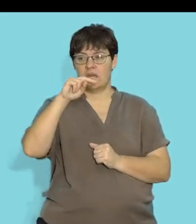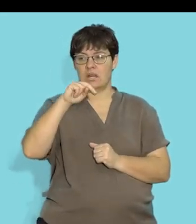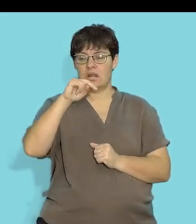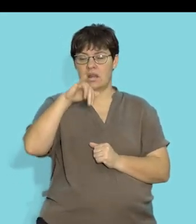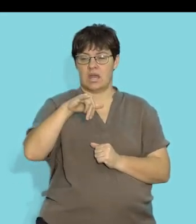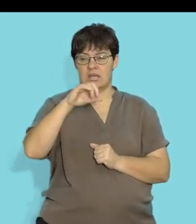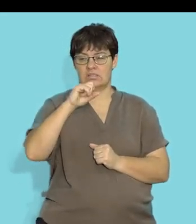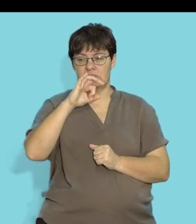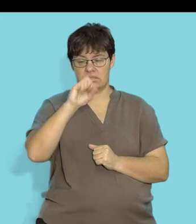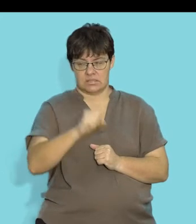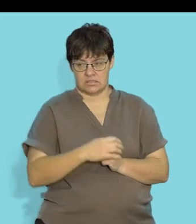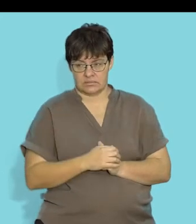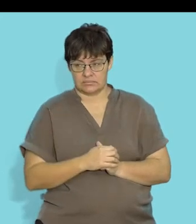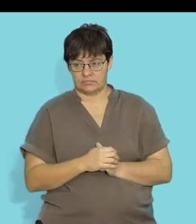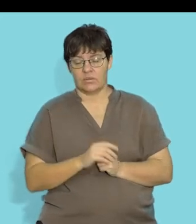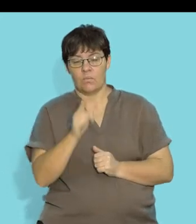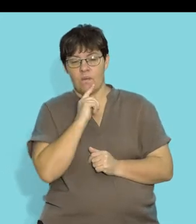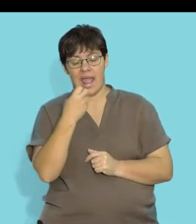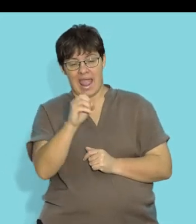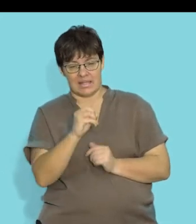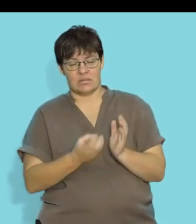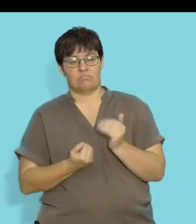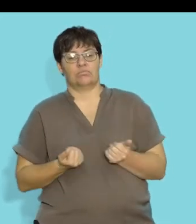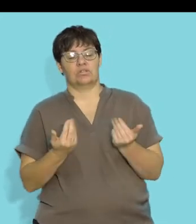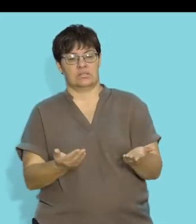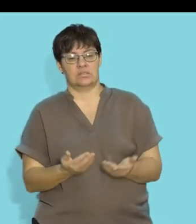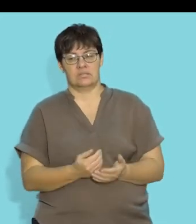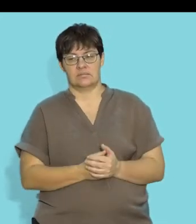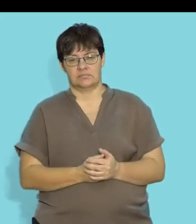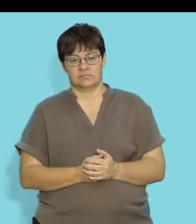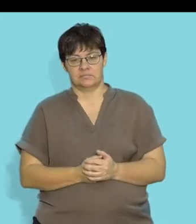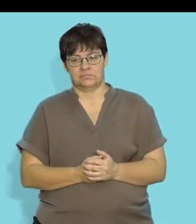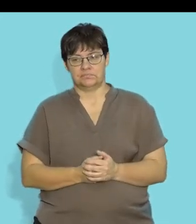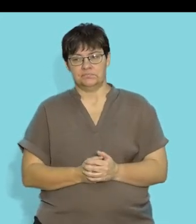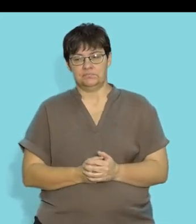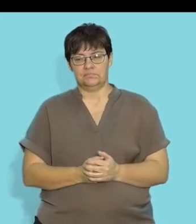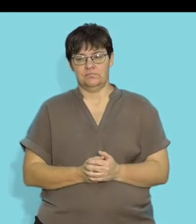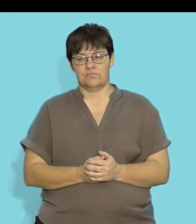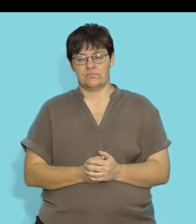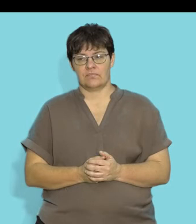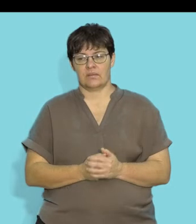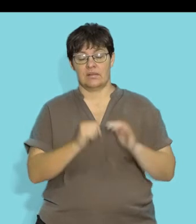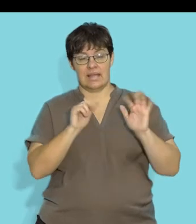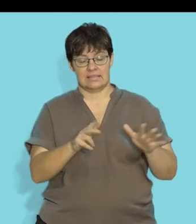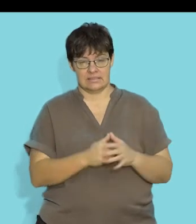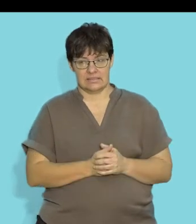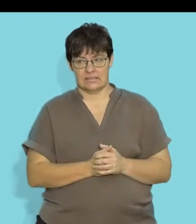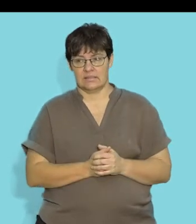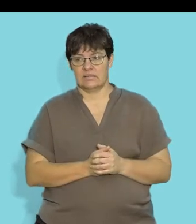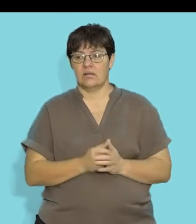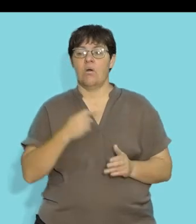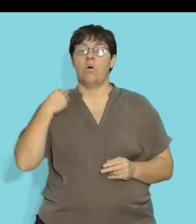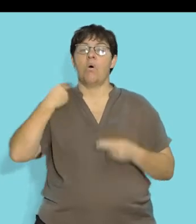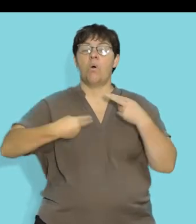oogenesis. And so that is meiosis, where eggs are produced, called oogenesis. Question